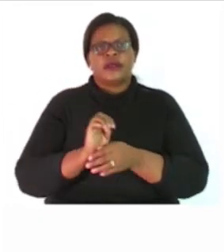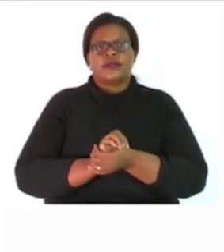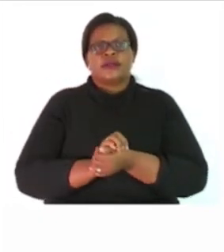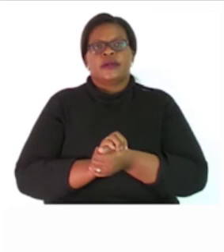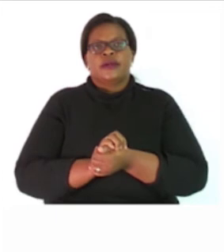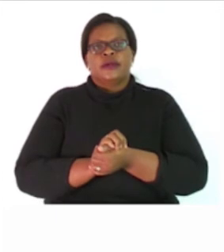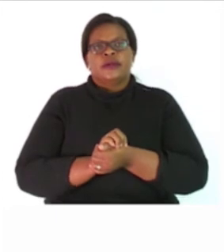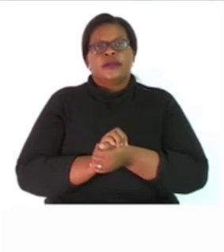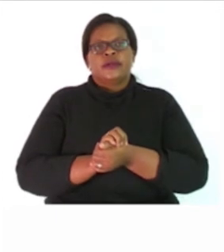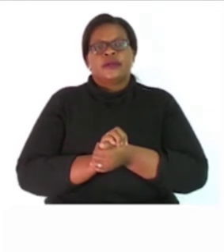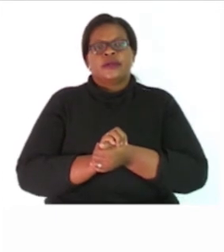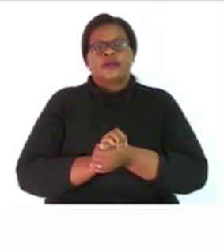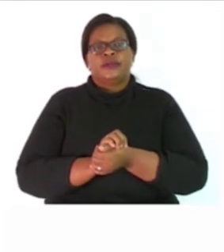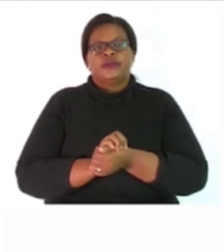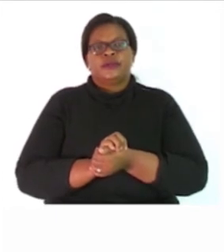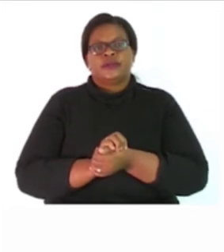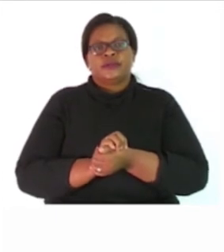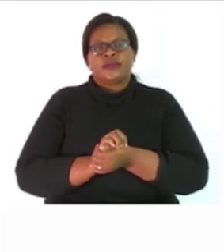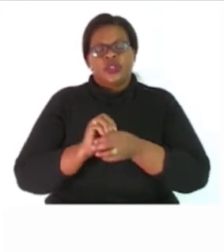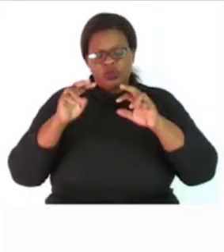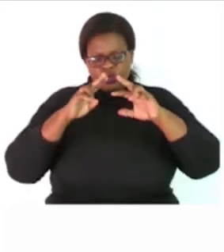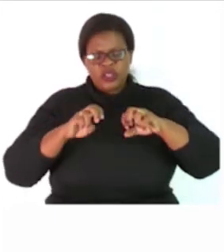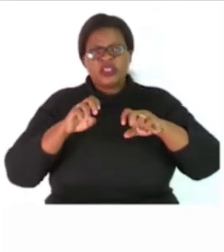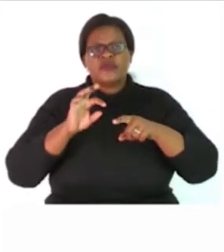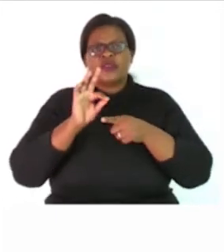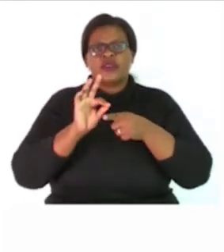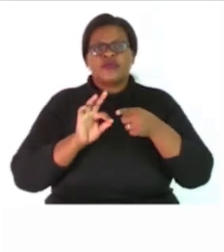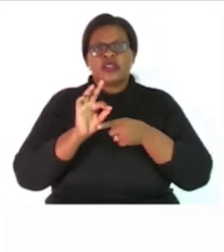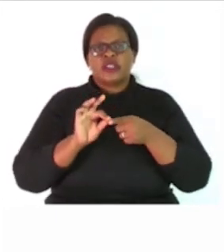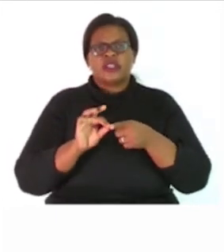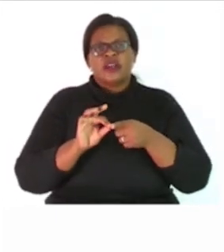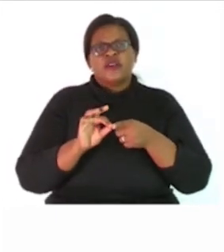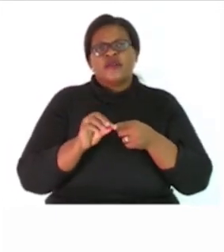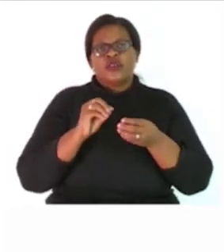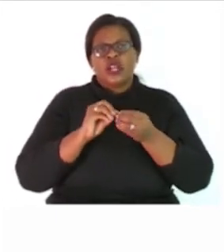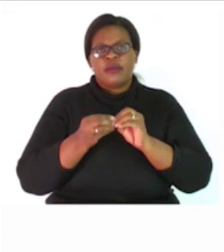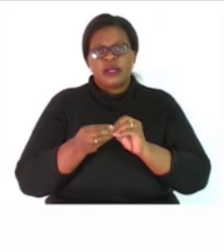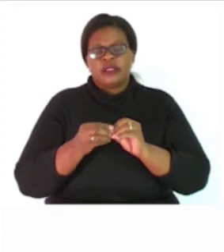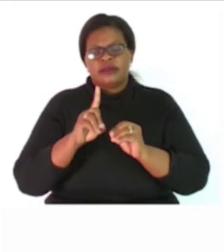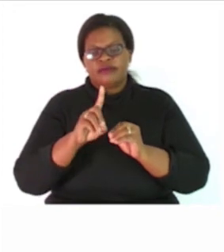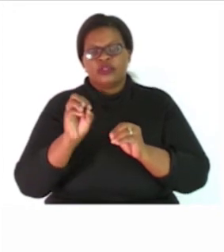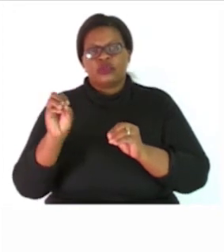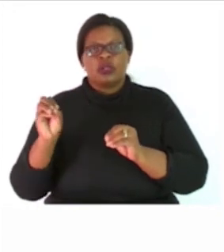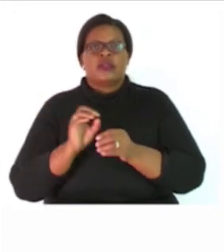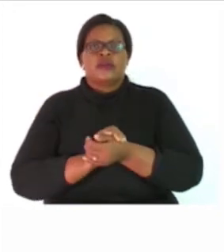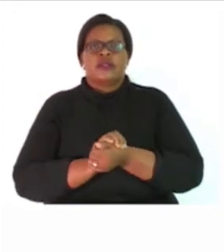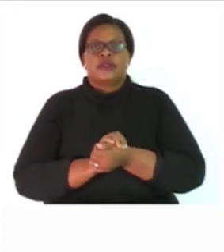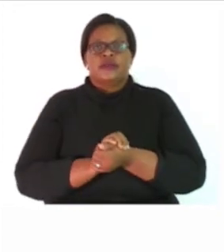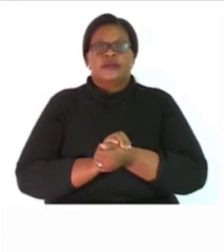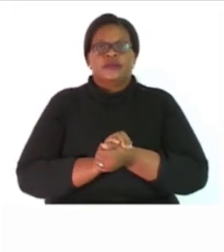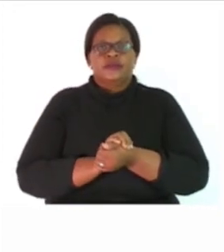competencies is to determine the factors of any number up to 100. For